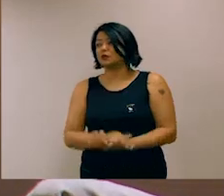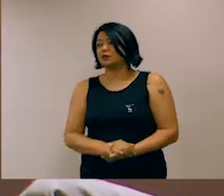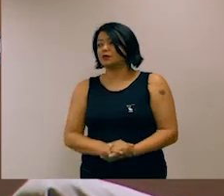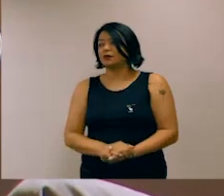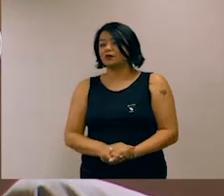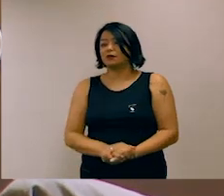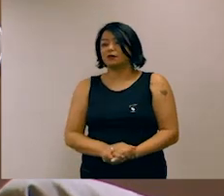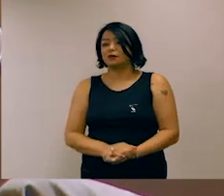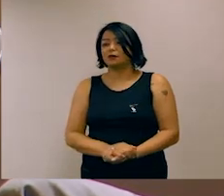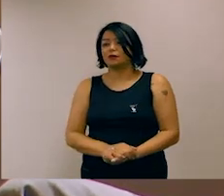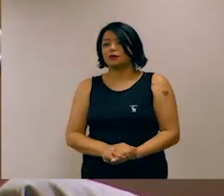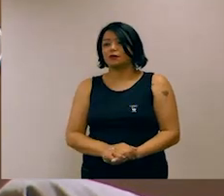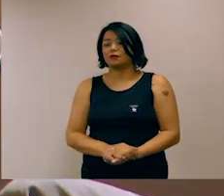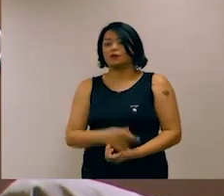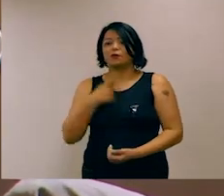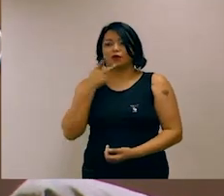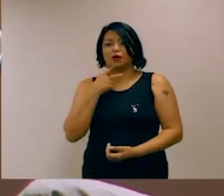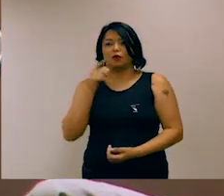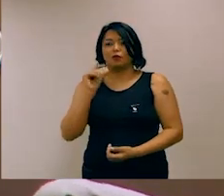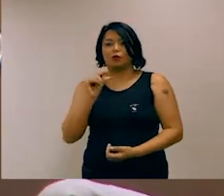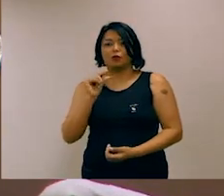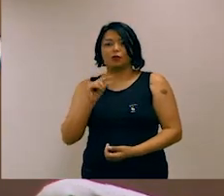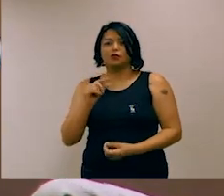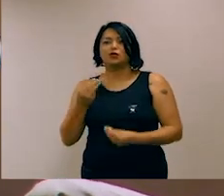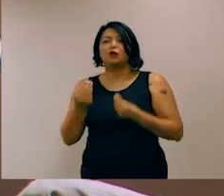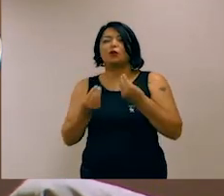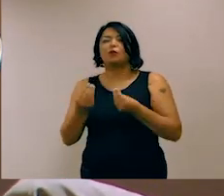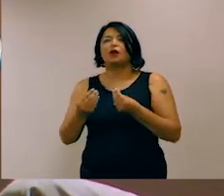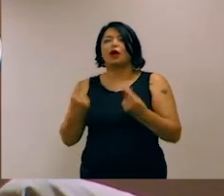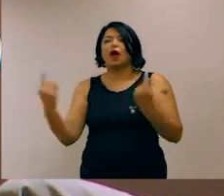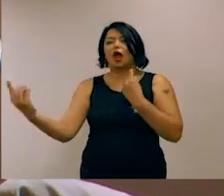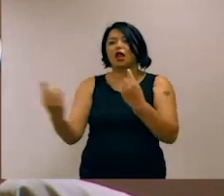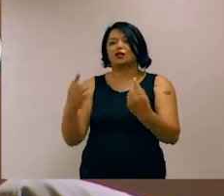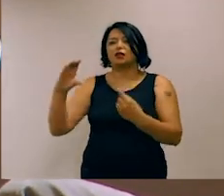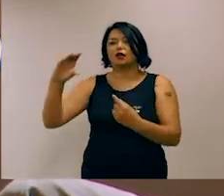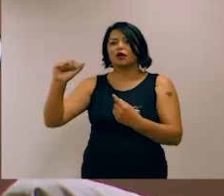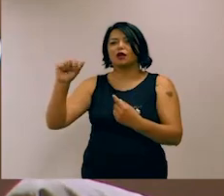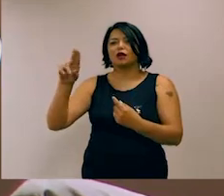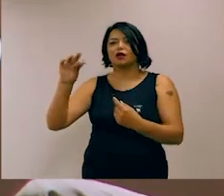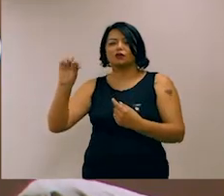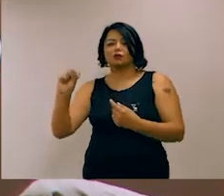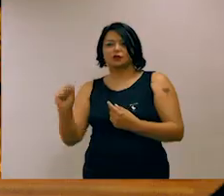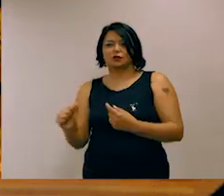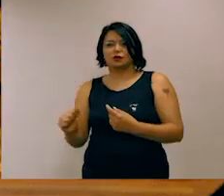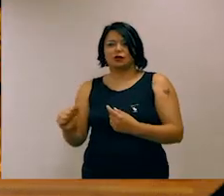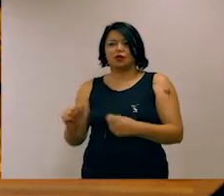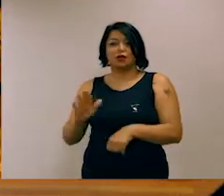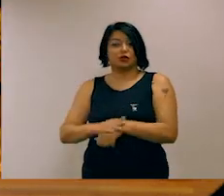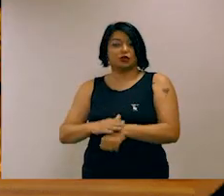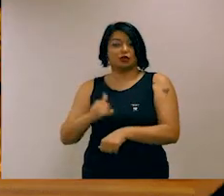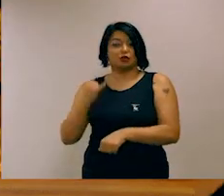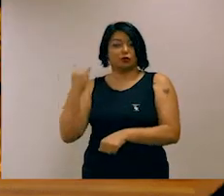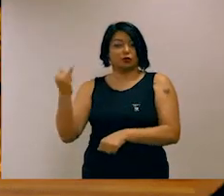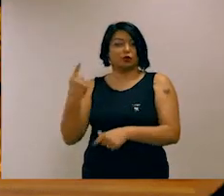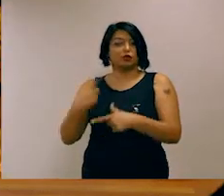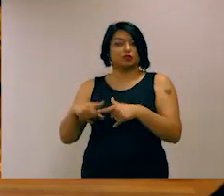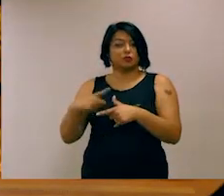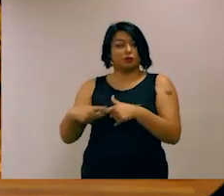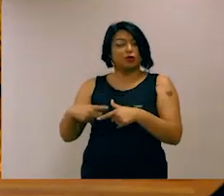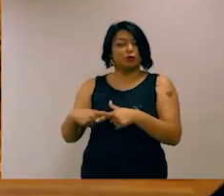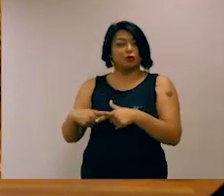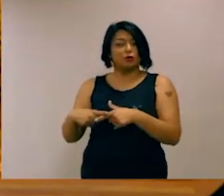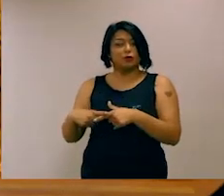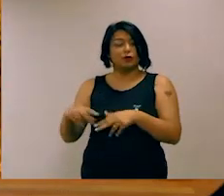So, yeah, that's a major problem, and that's the main reason why we rely so heavily on experiments. I think